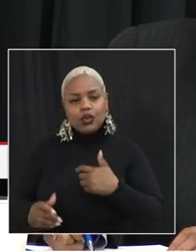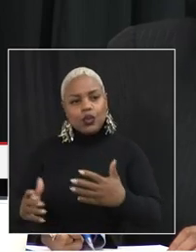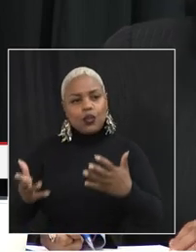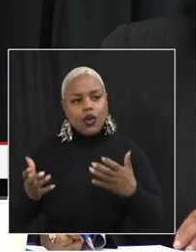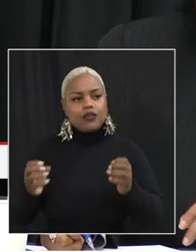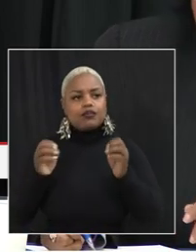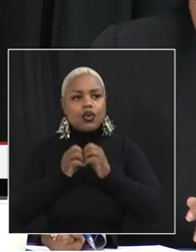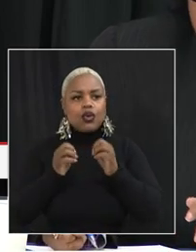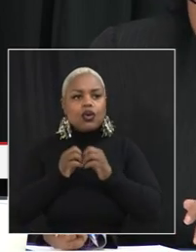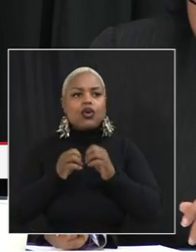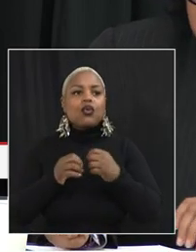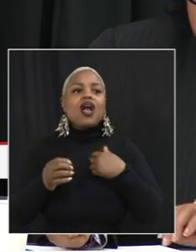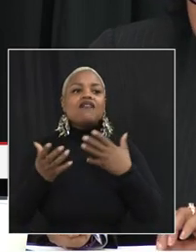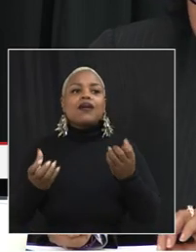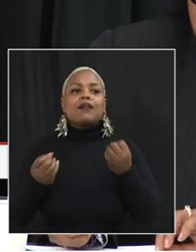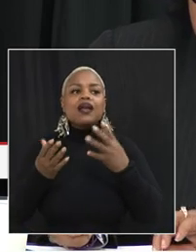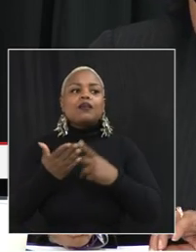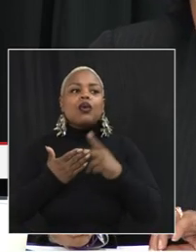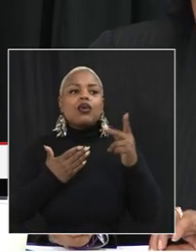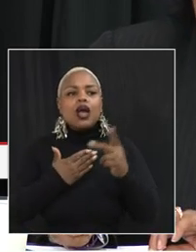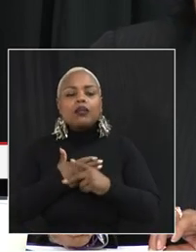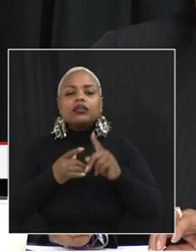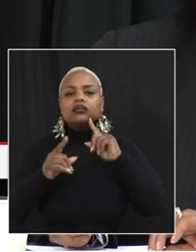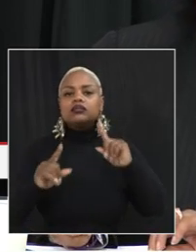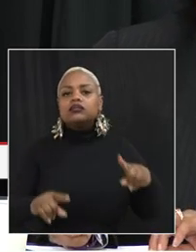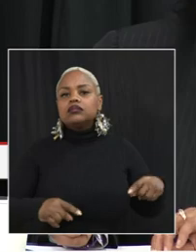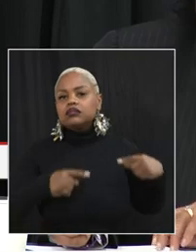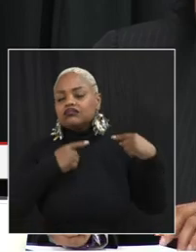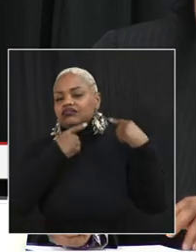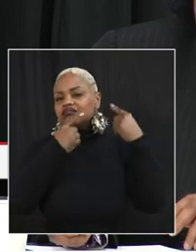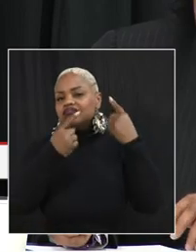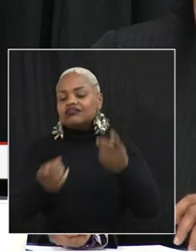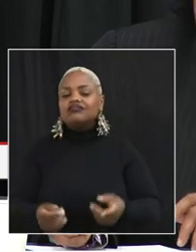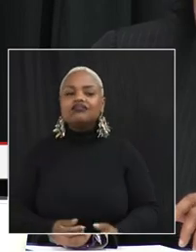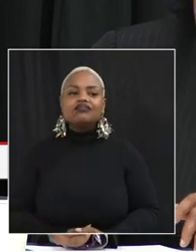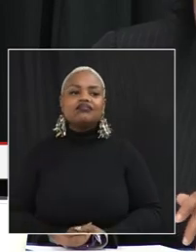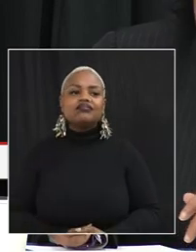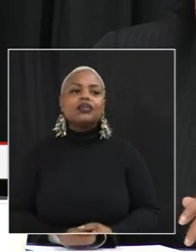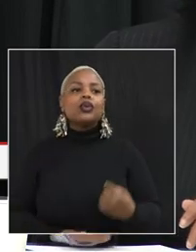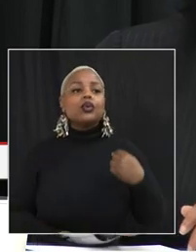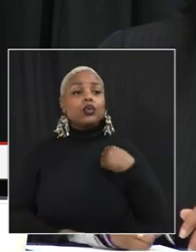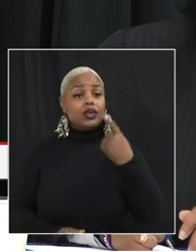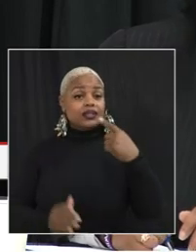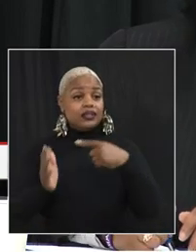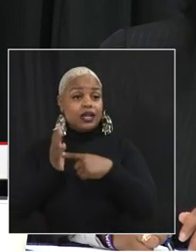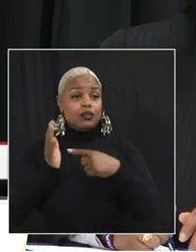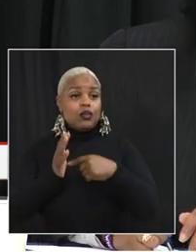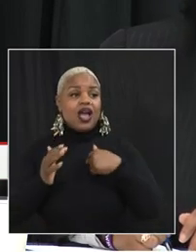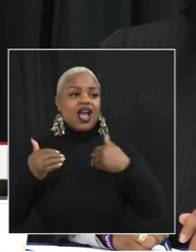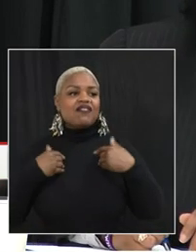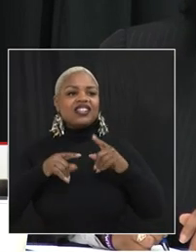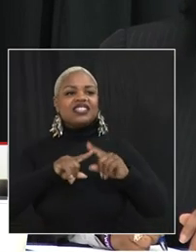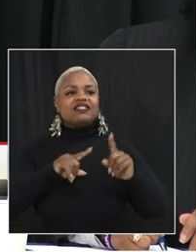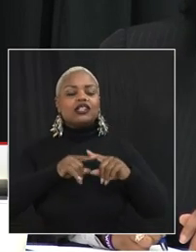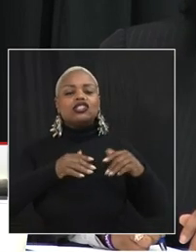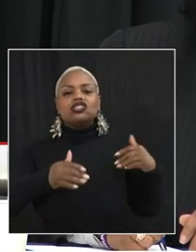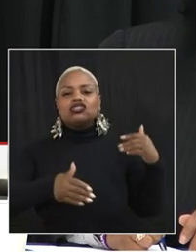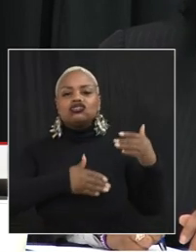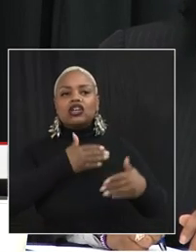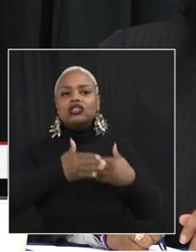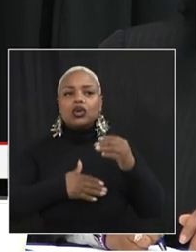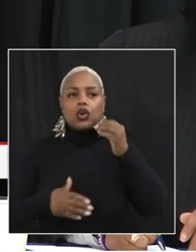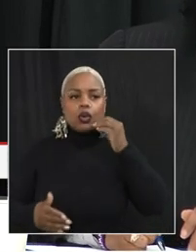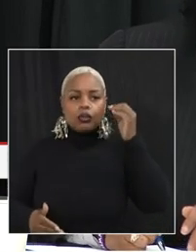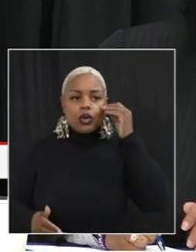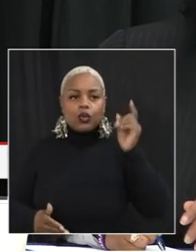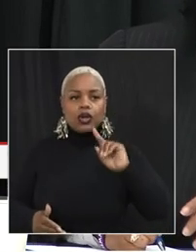years, including we built an intergenerational home on Georgia Avenue some